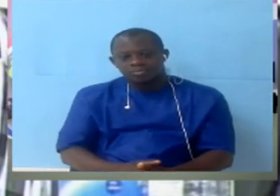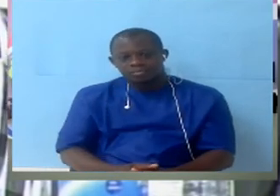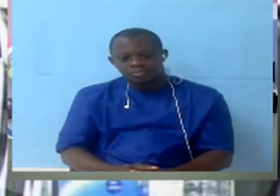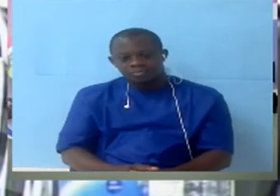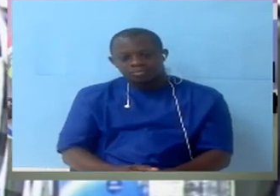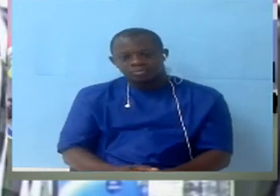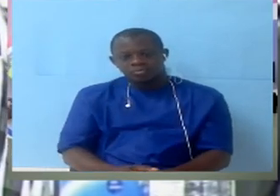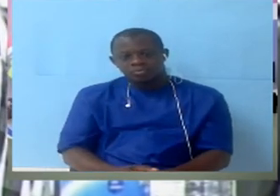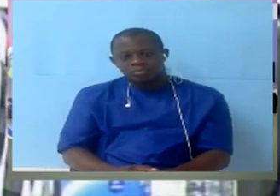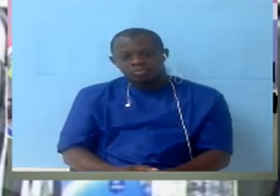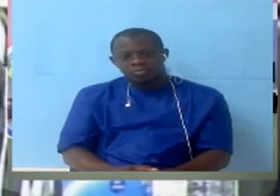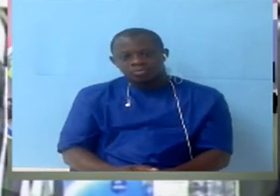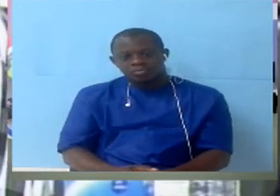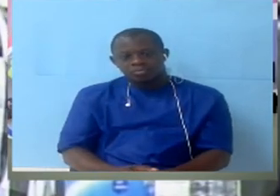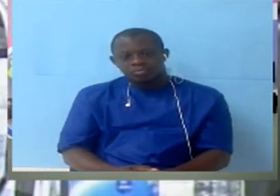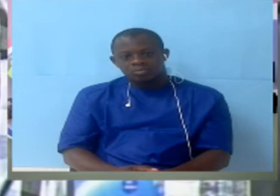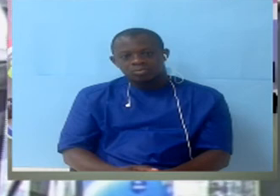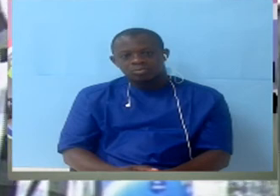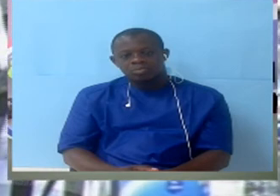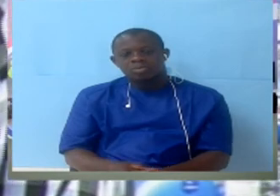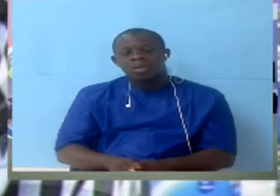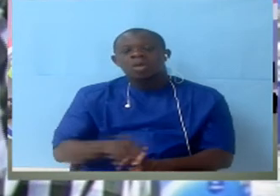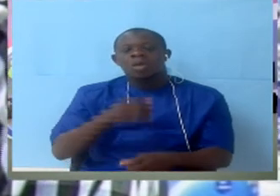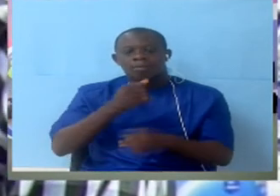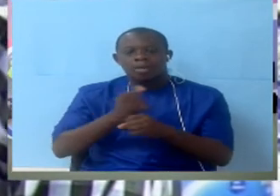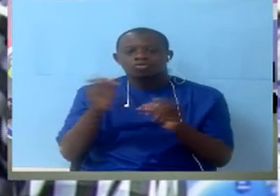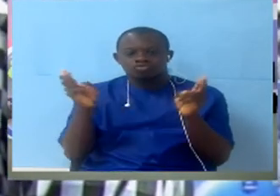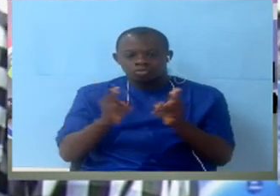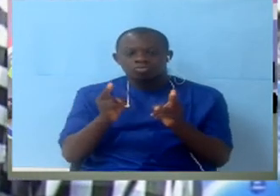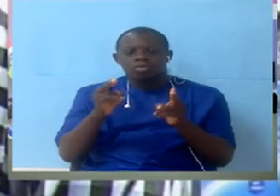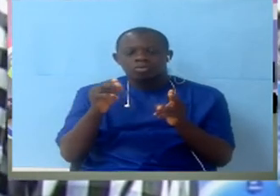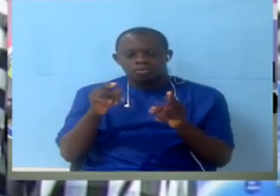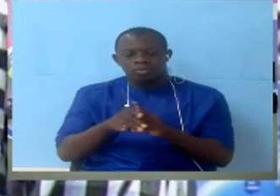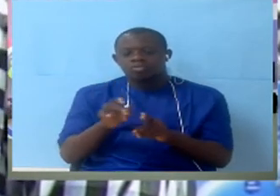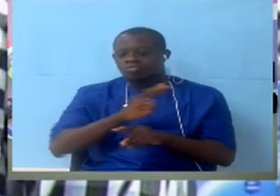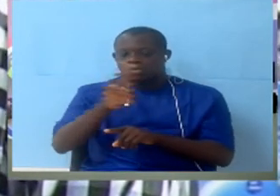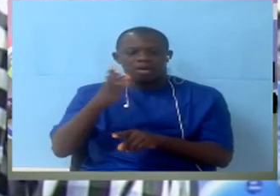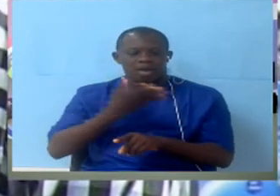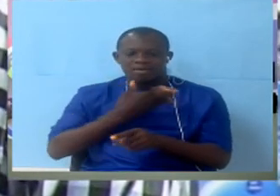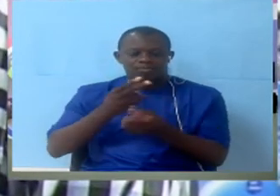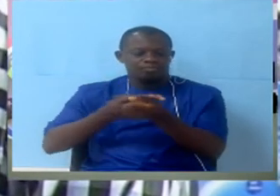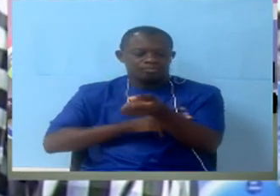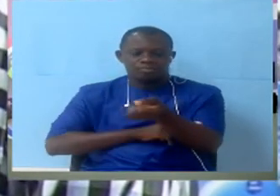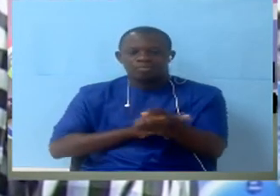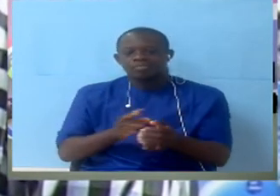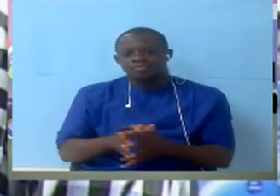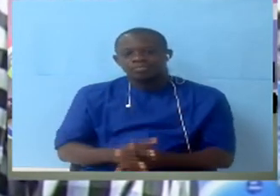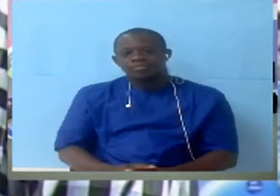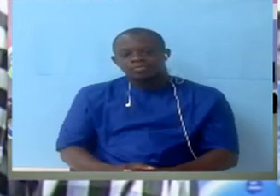Kupa komosudiani. Kupa komosudiani. Iman tarte wul. Just to certain the matter, I didn't have them.